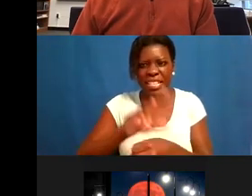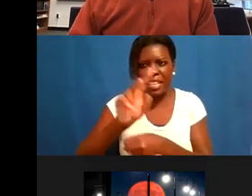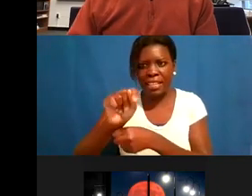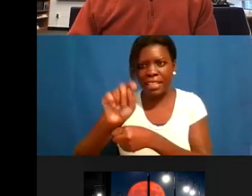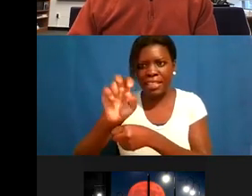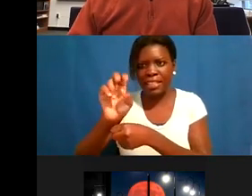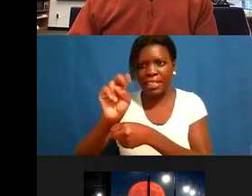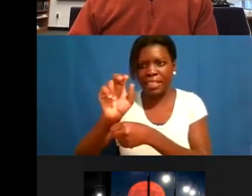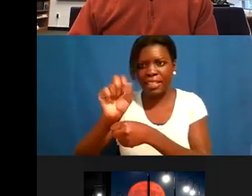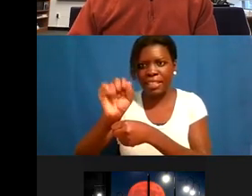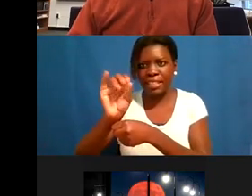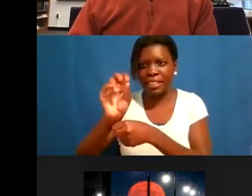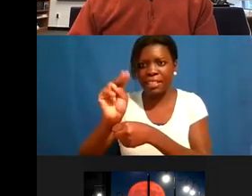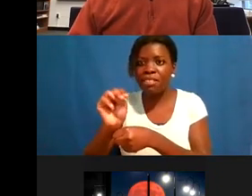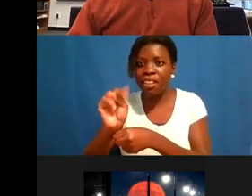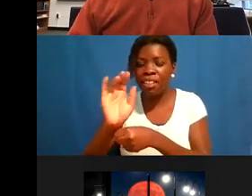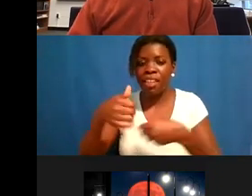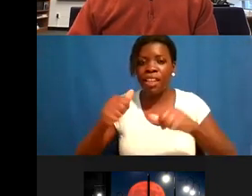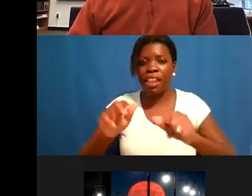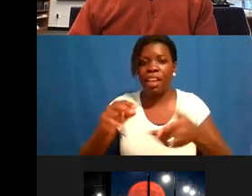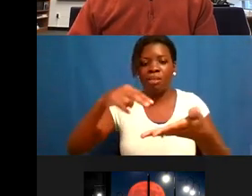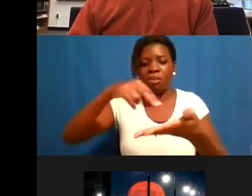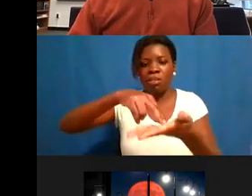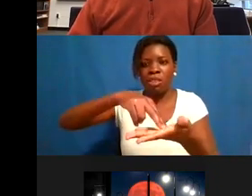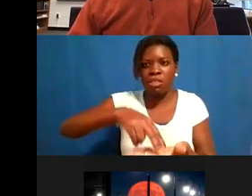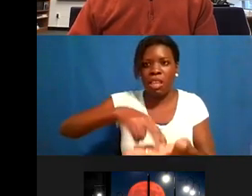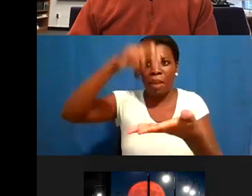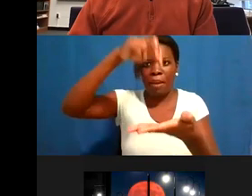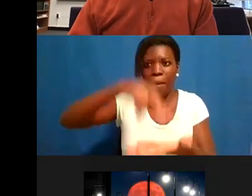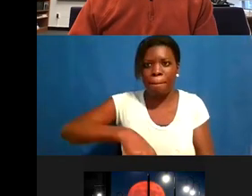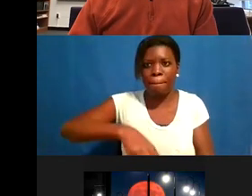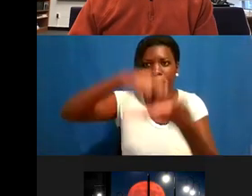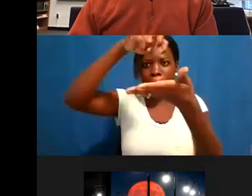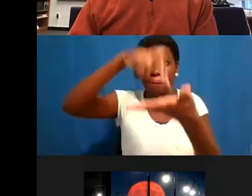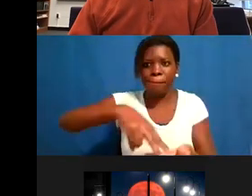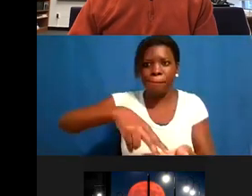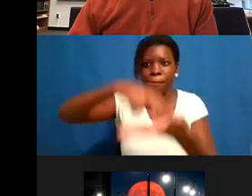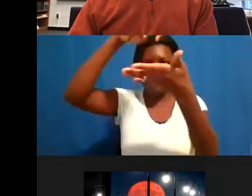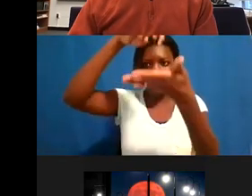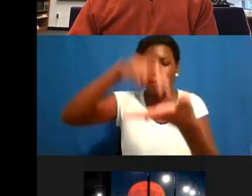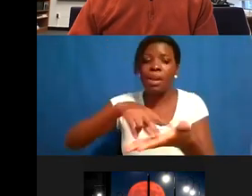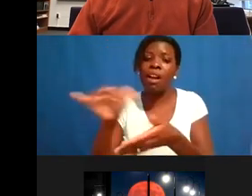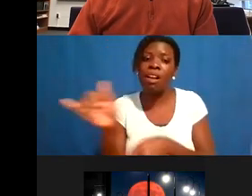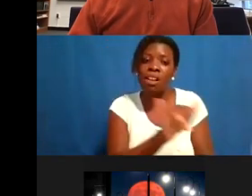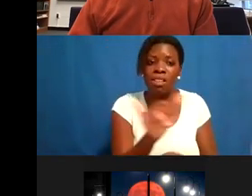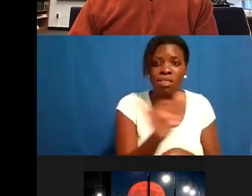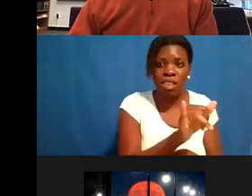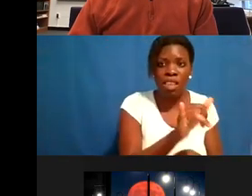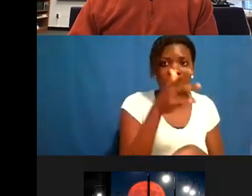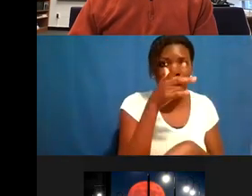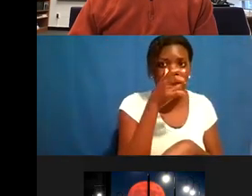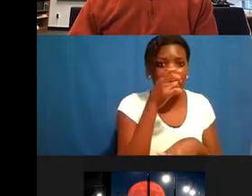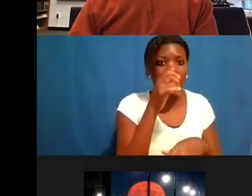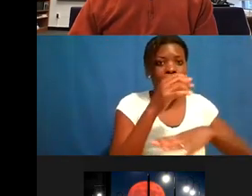that is what allows for us to stand on top of it and even jump on top of the trampoline. So the same thing is happening with the surface of the